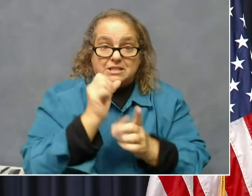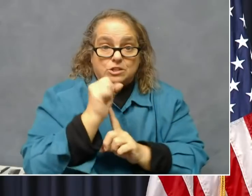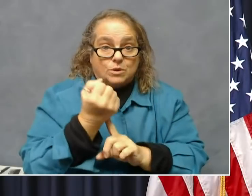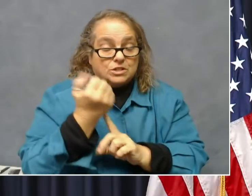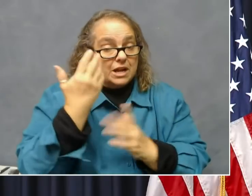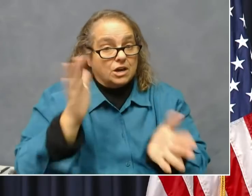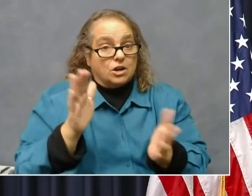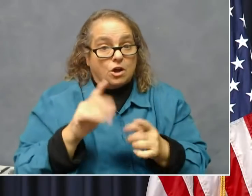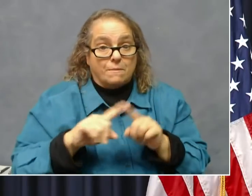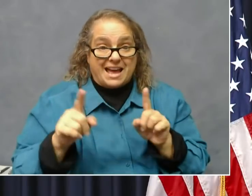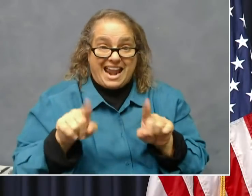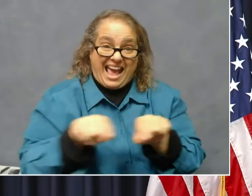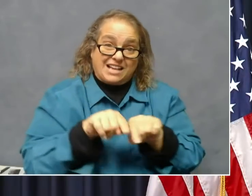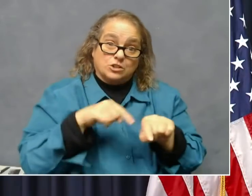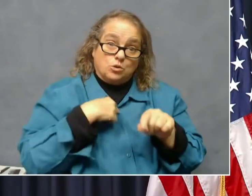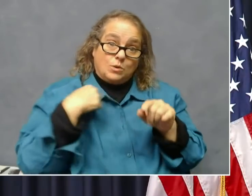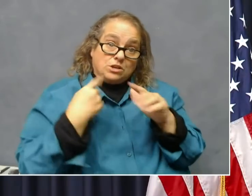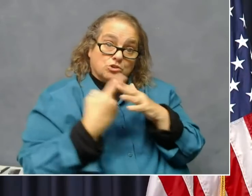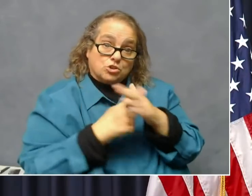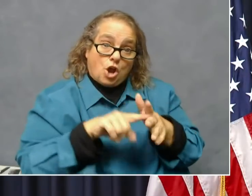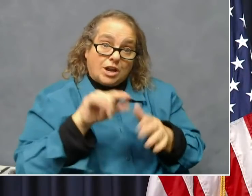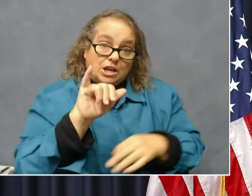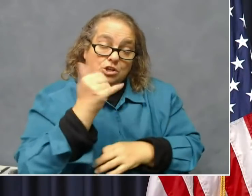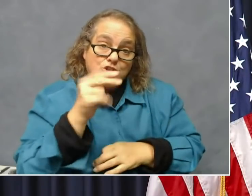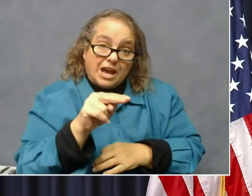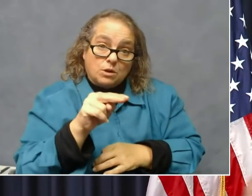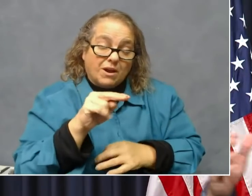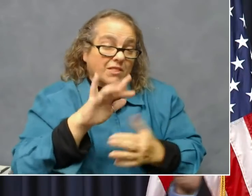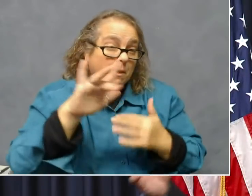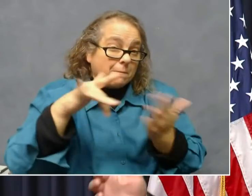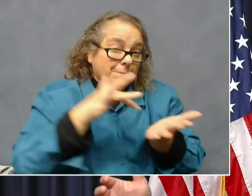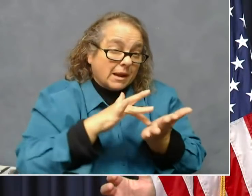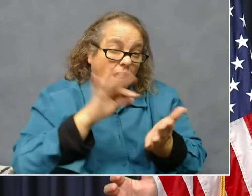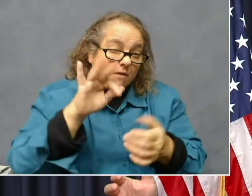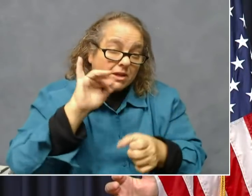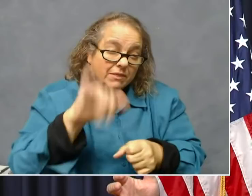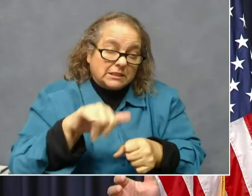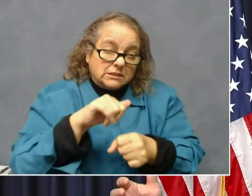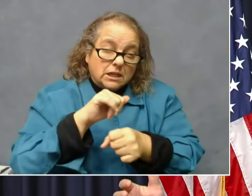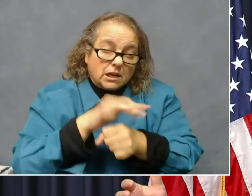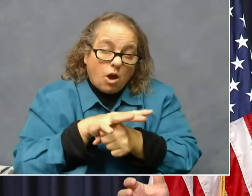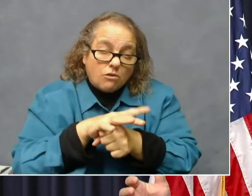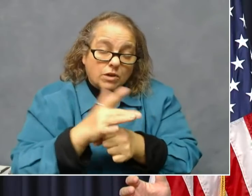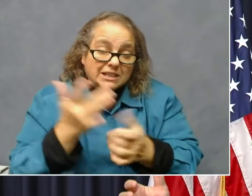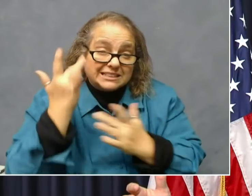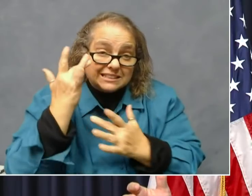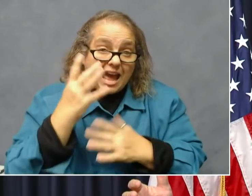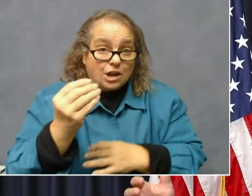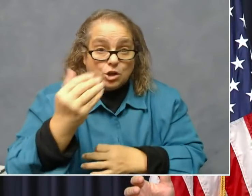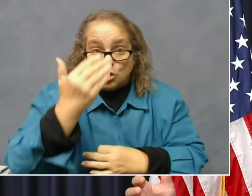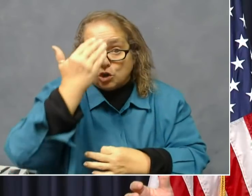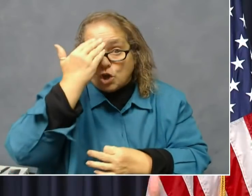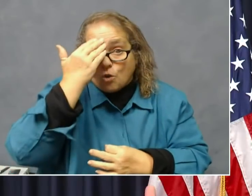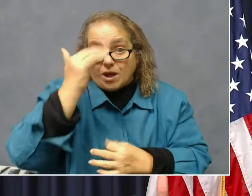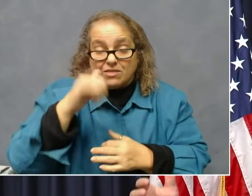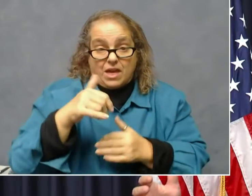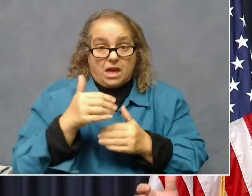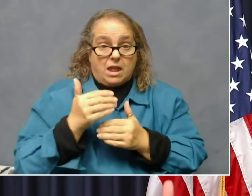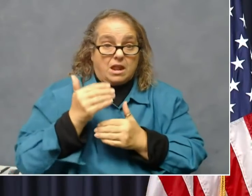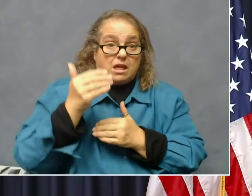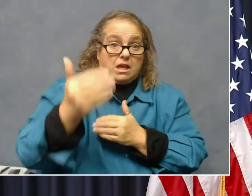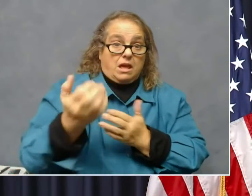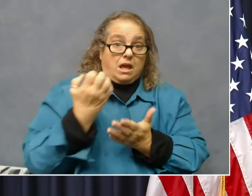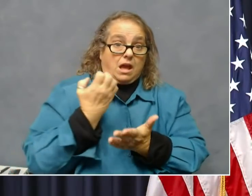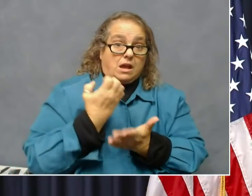in the midst of this pandemic, but also knowing that the post-pandemic economy is going to be